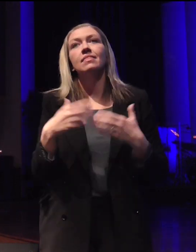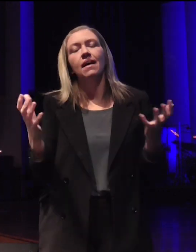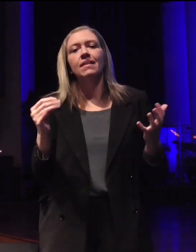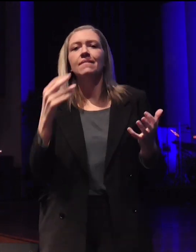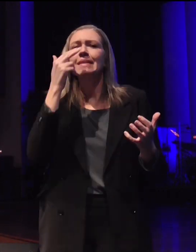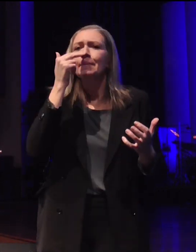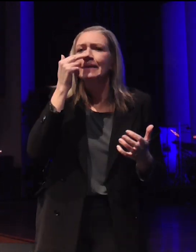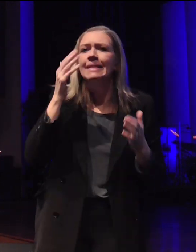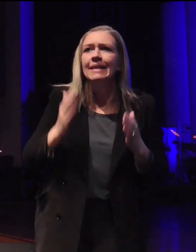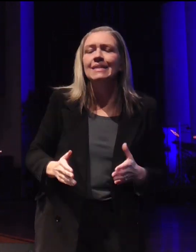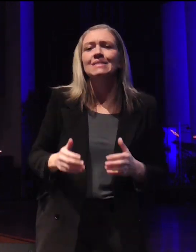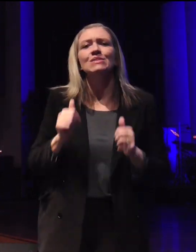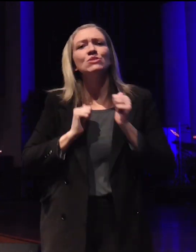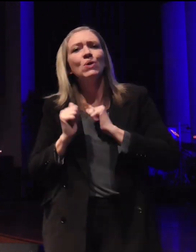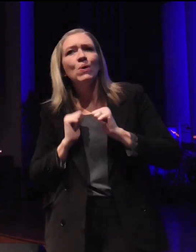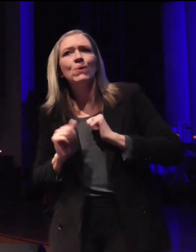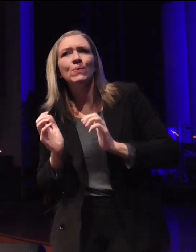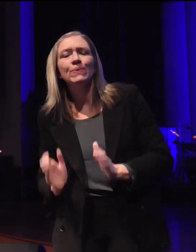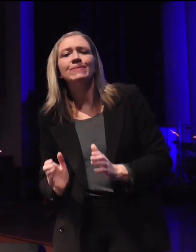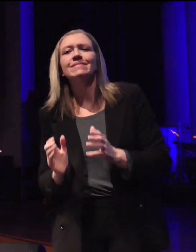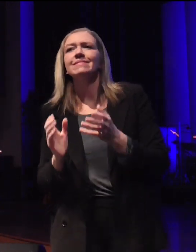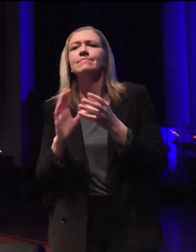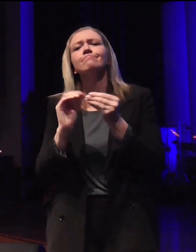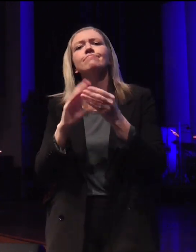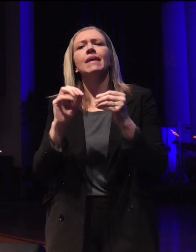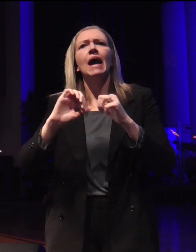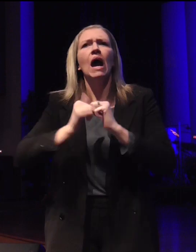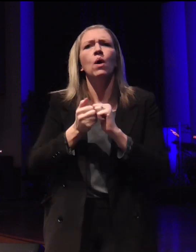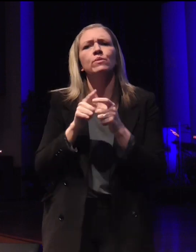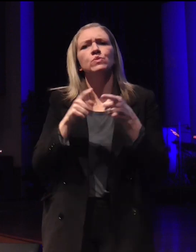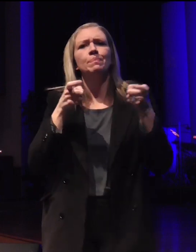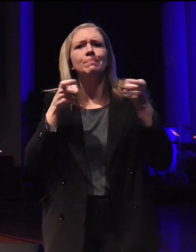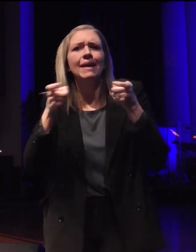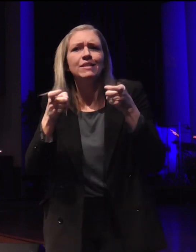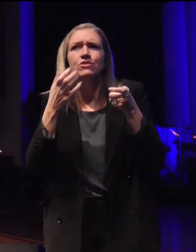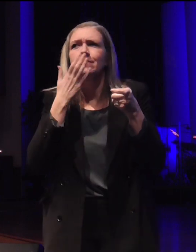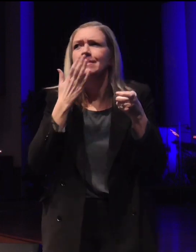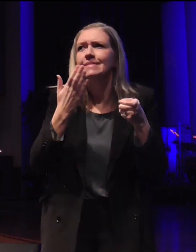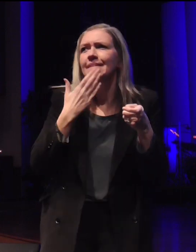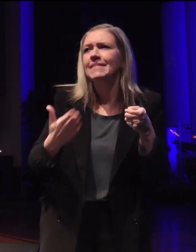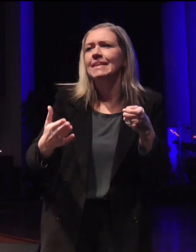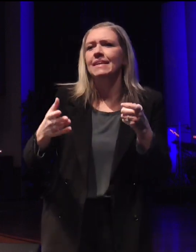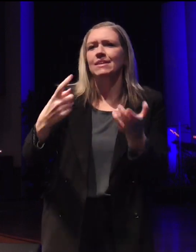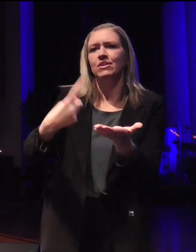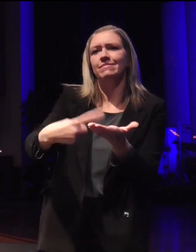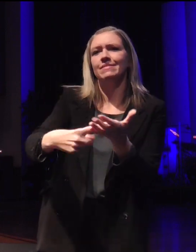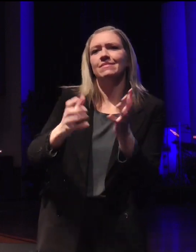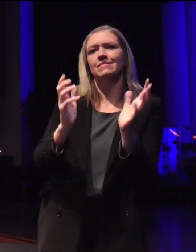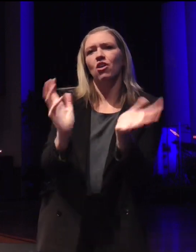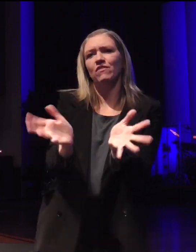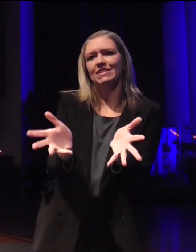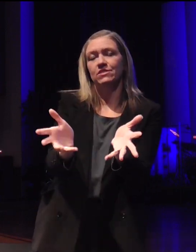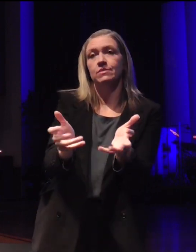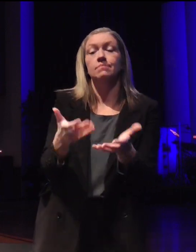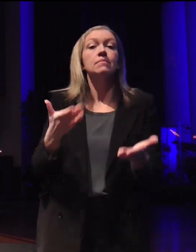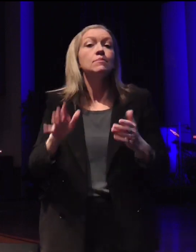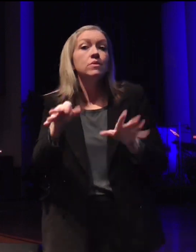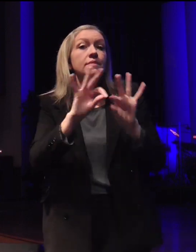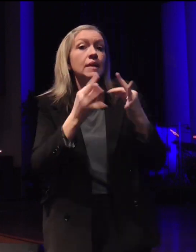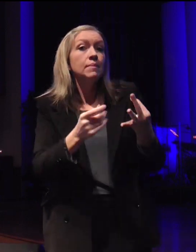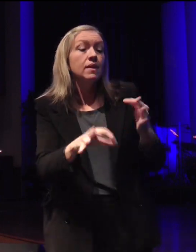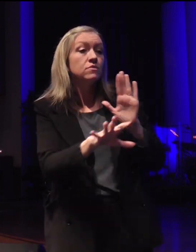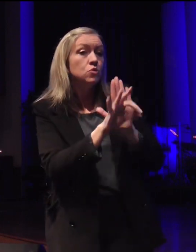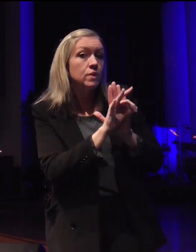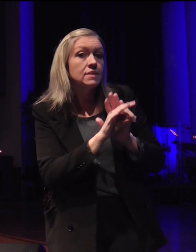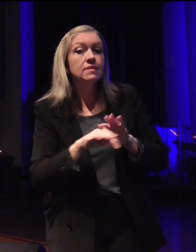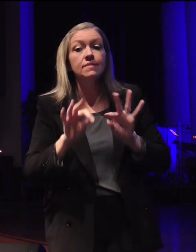talking about how to manage those Thanksgiving Day conversations. And it might be the family of choice, the family of origin,